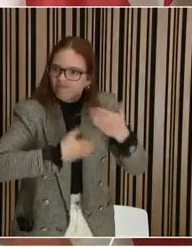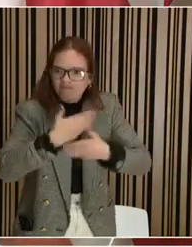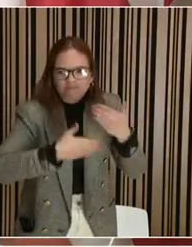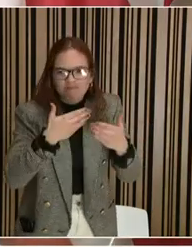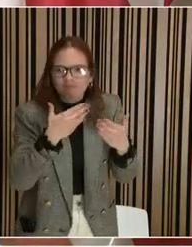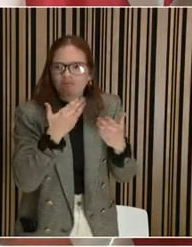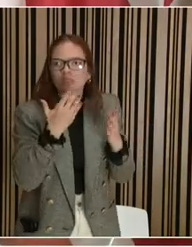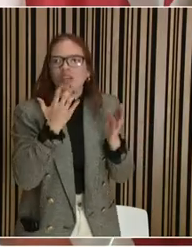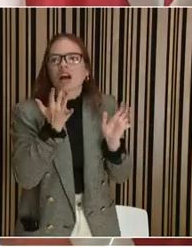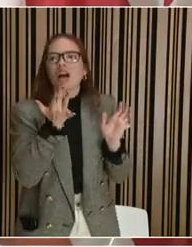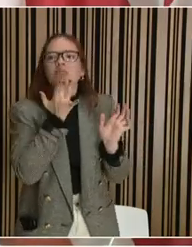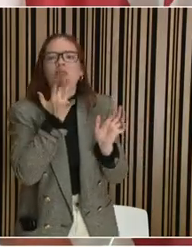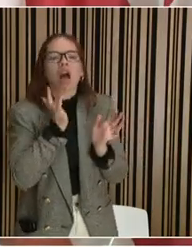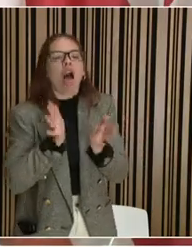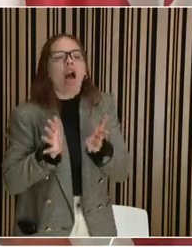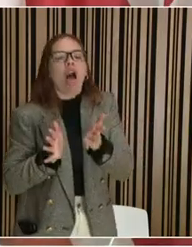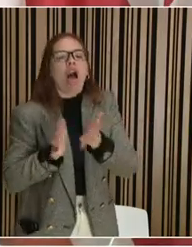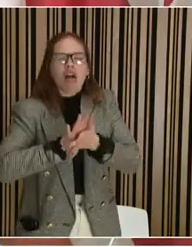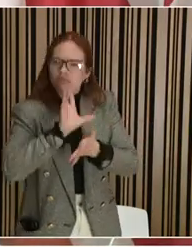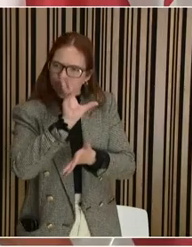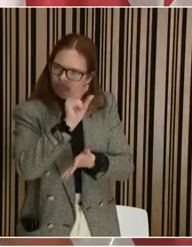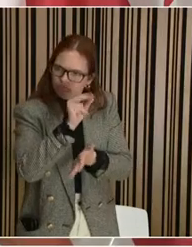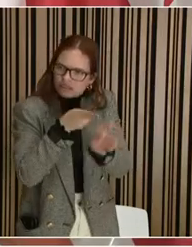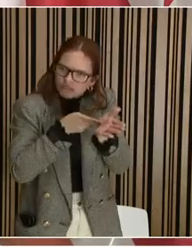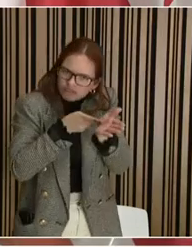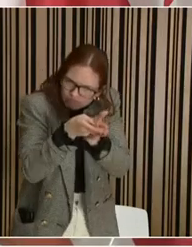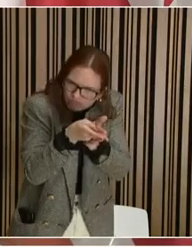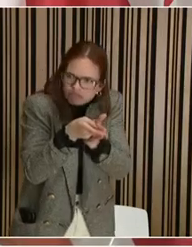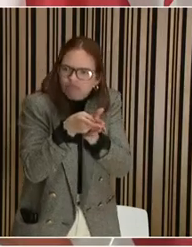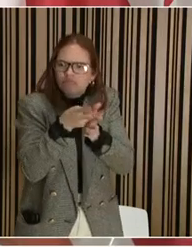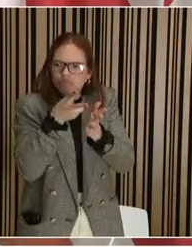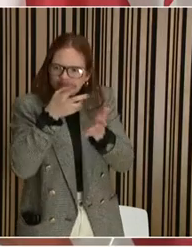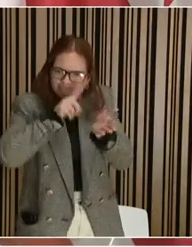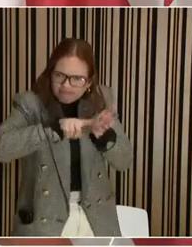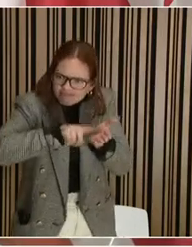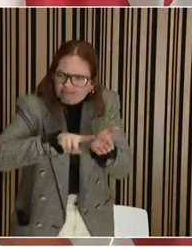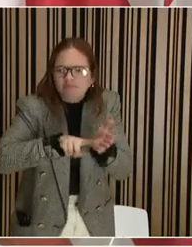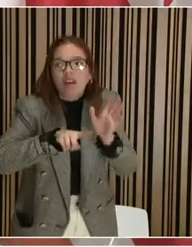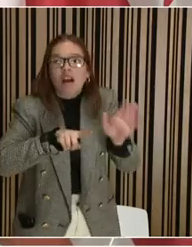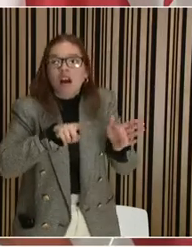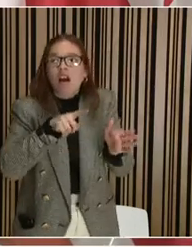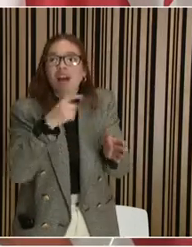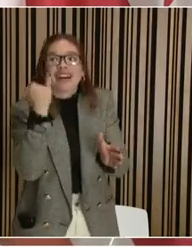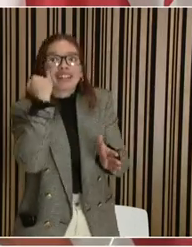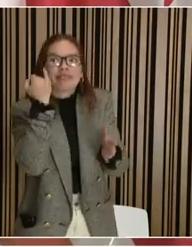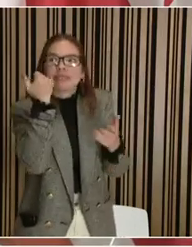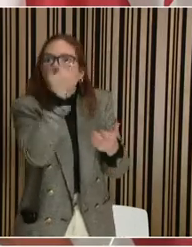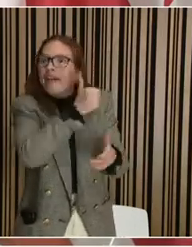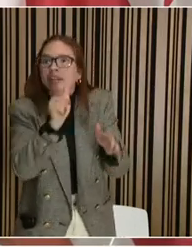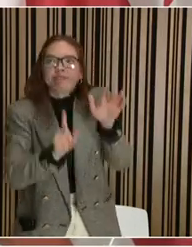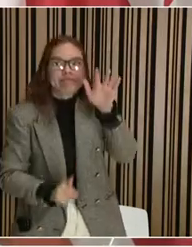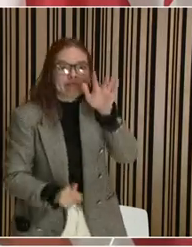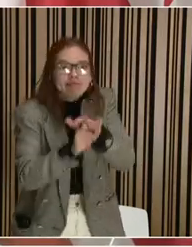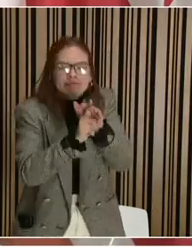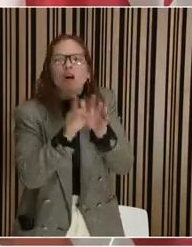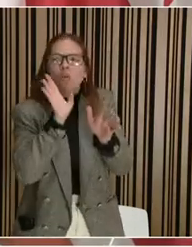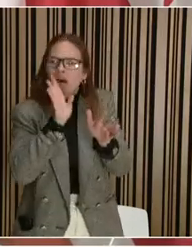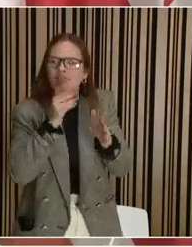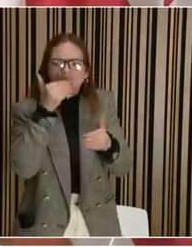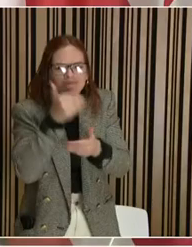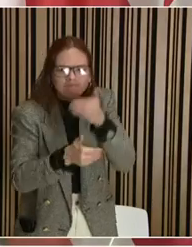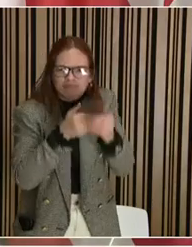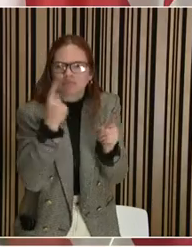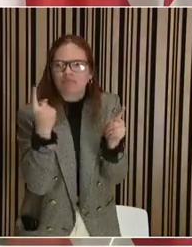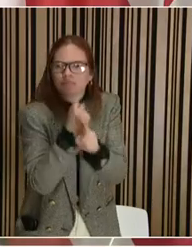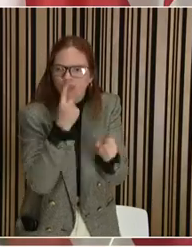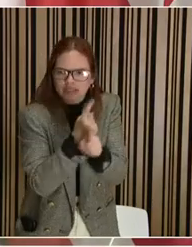only way it could get moved out is if the subject matter, something else came out. We would properly ask someone else, with